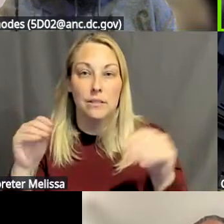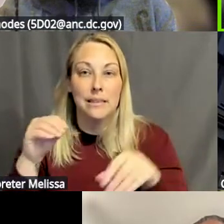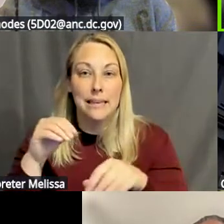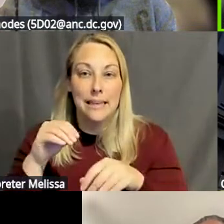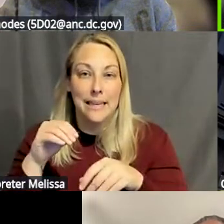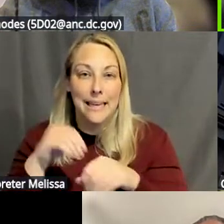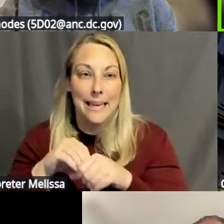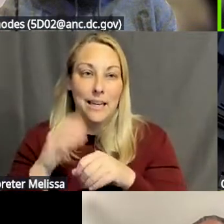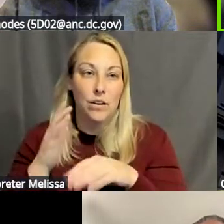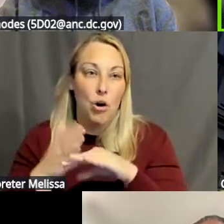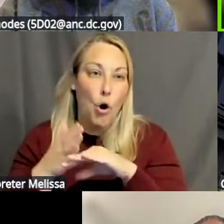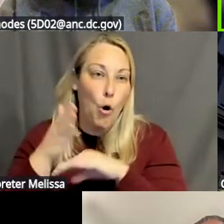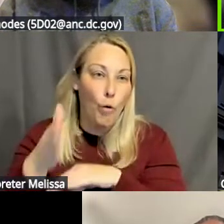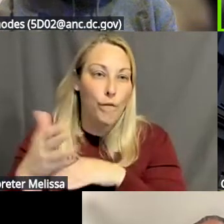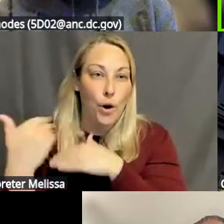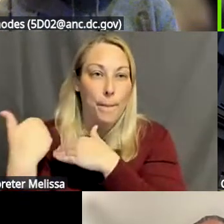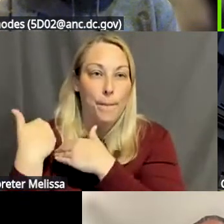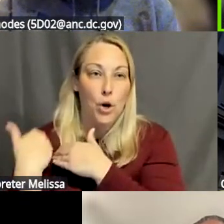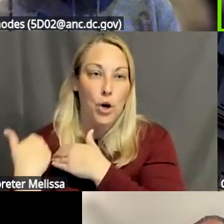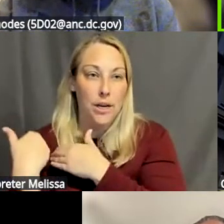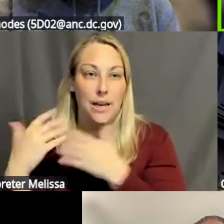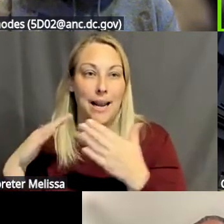Okay, can Commissioner Rhodes get a second?